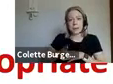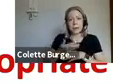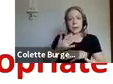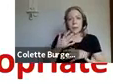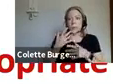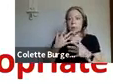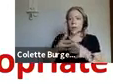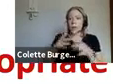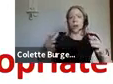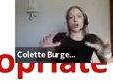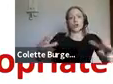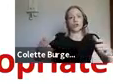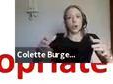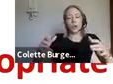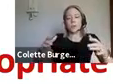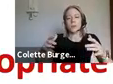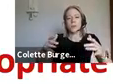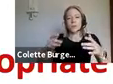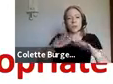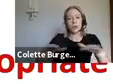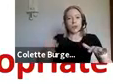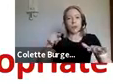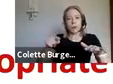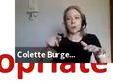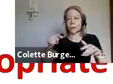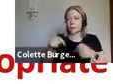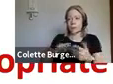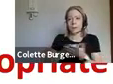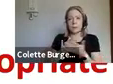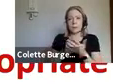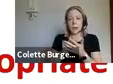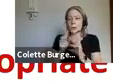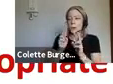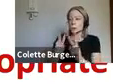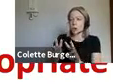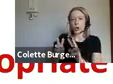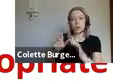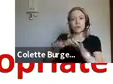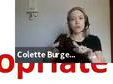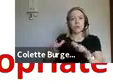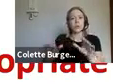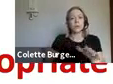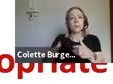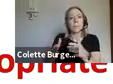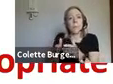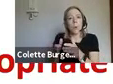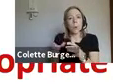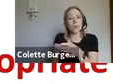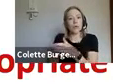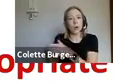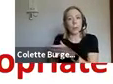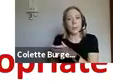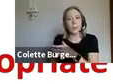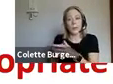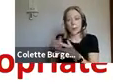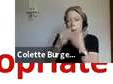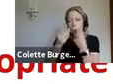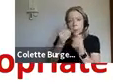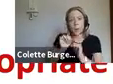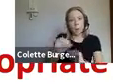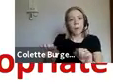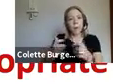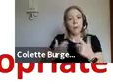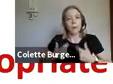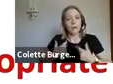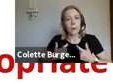children. Instead, they're free to observe children at play in small groups. They learn about their interests and their